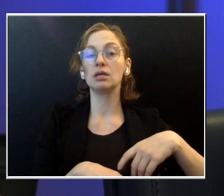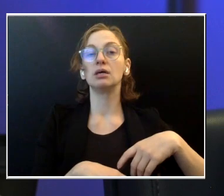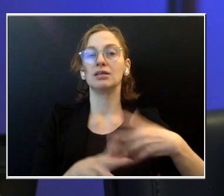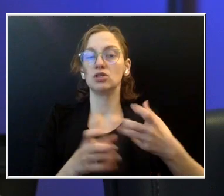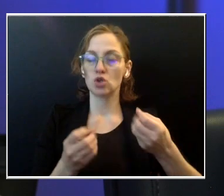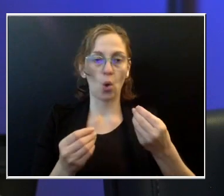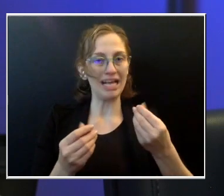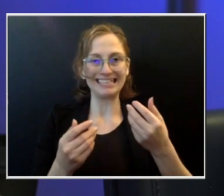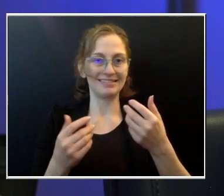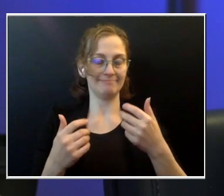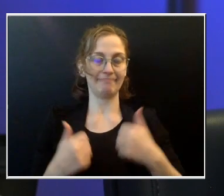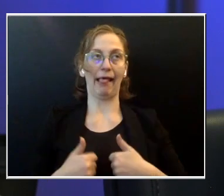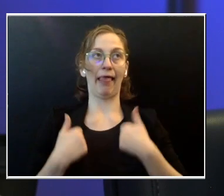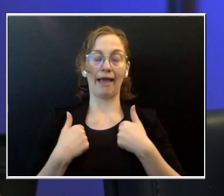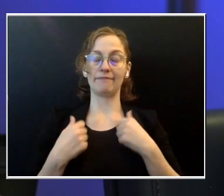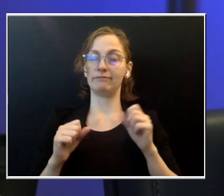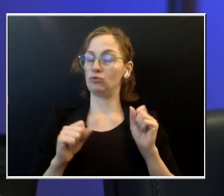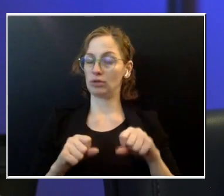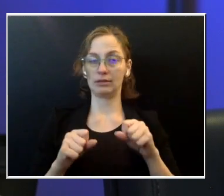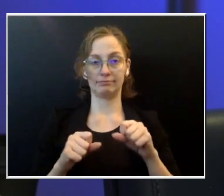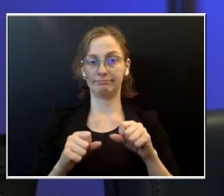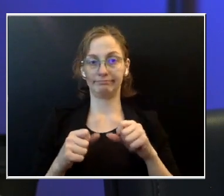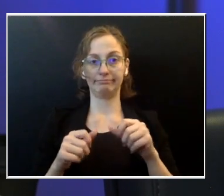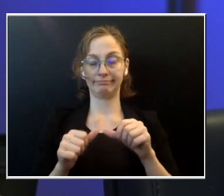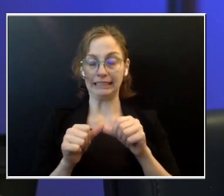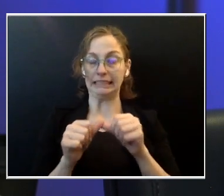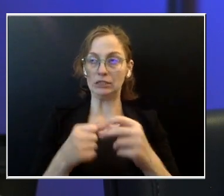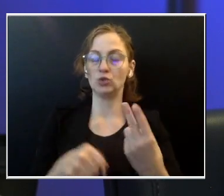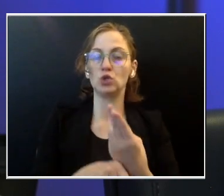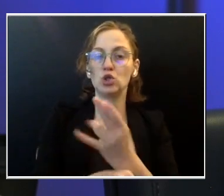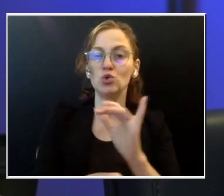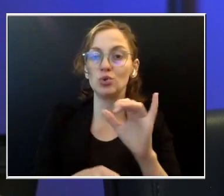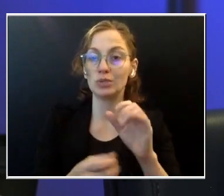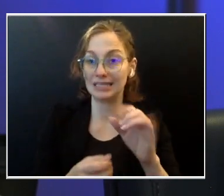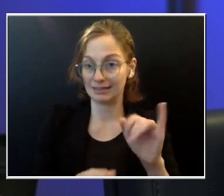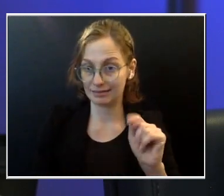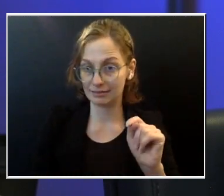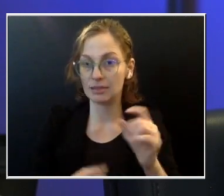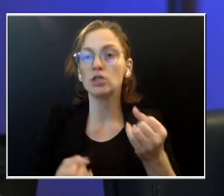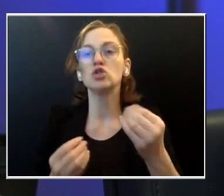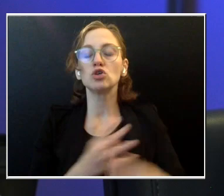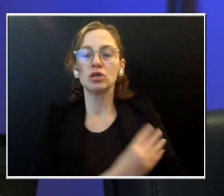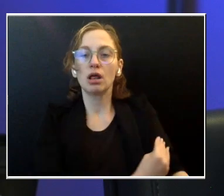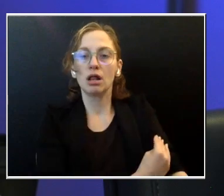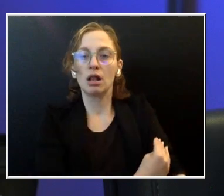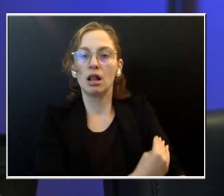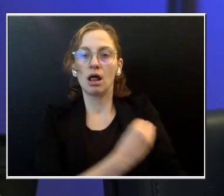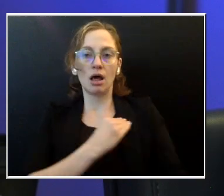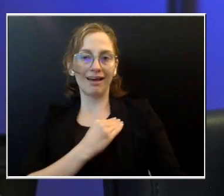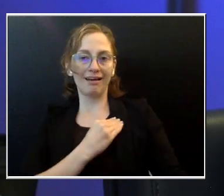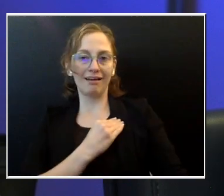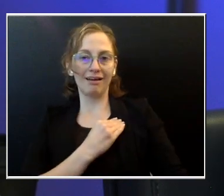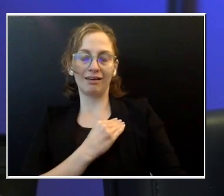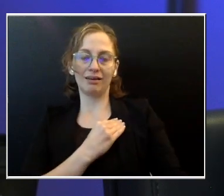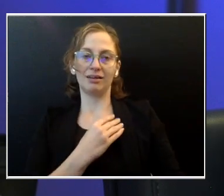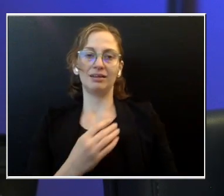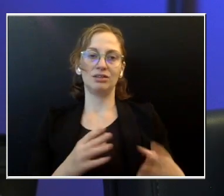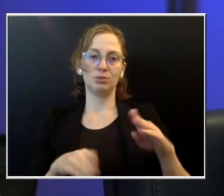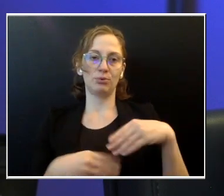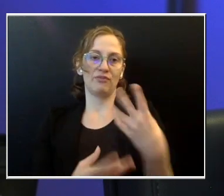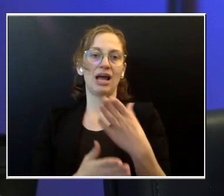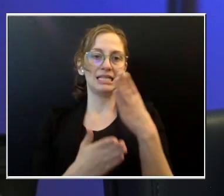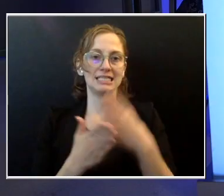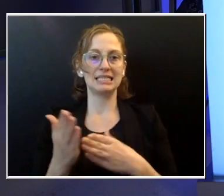chest in order to give us some tissue that had not been irradiated to help the